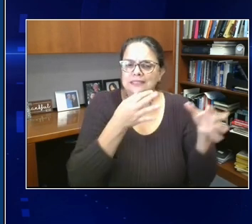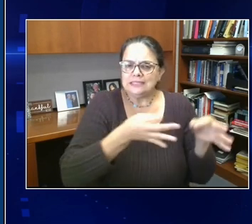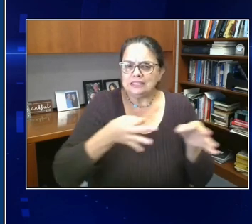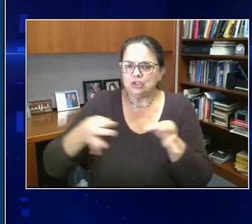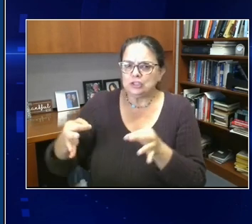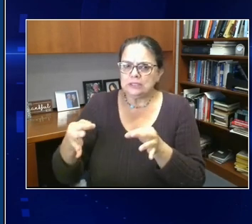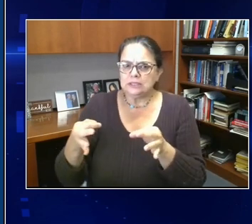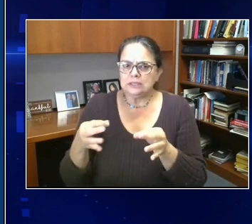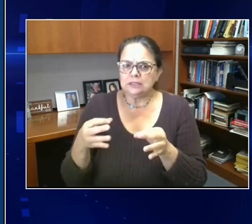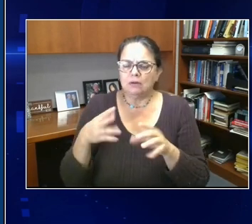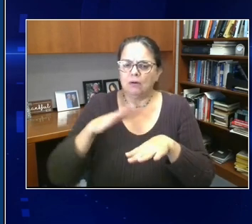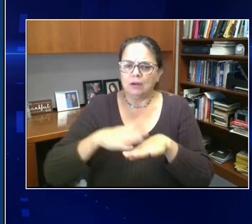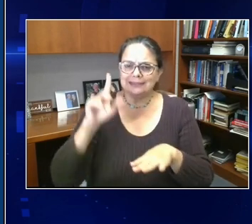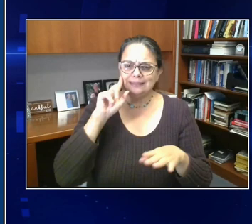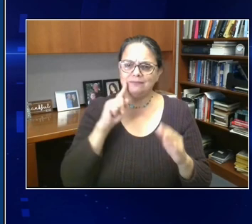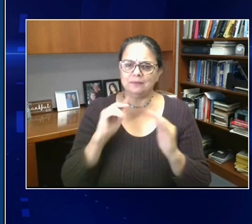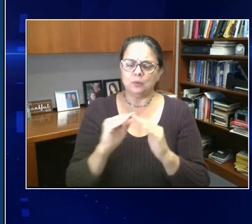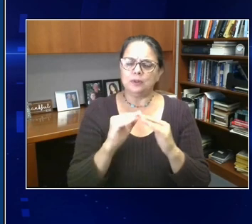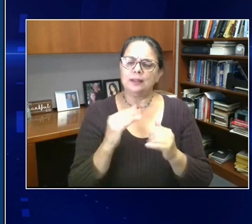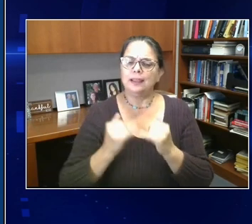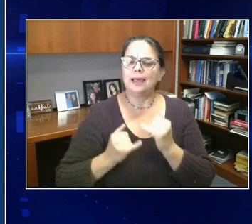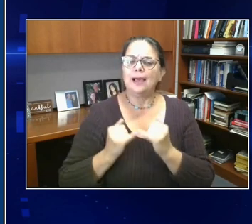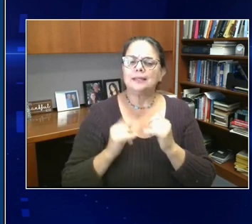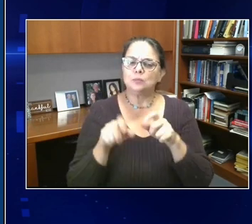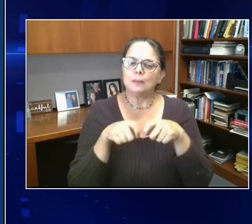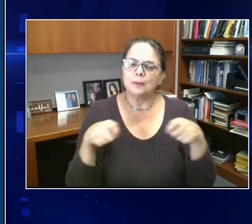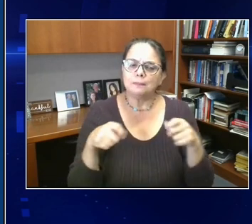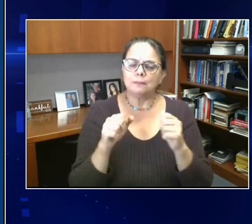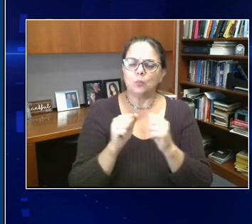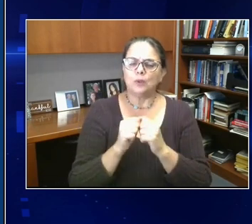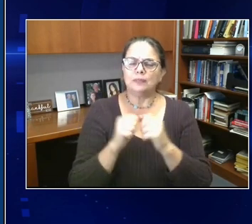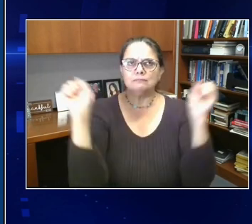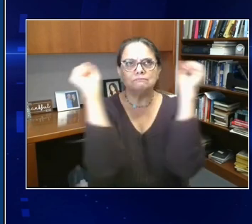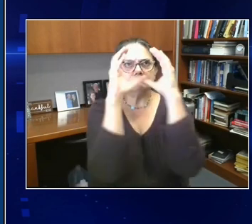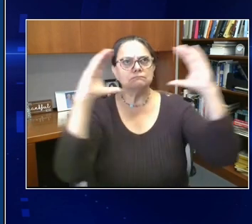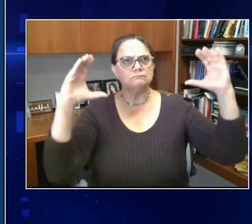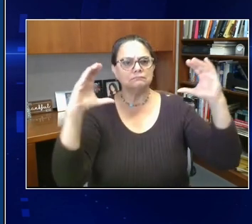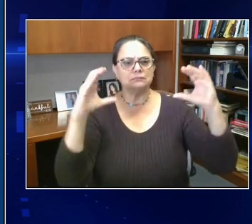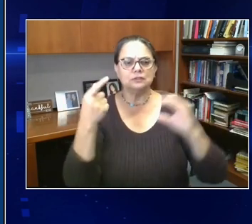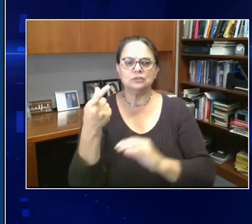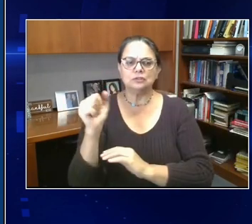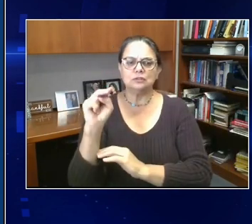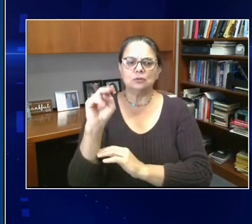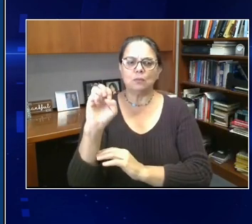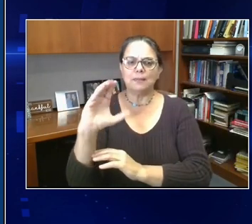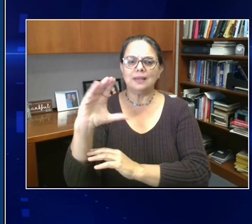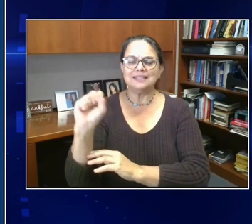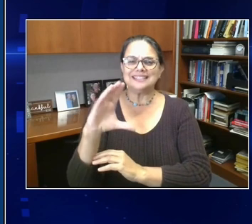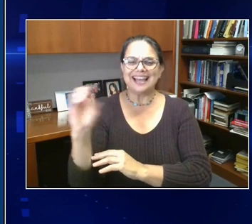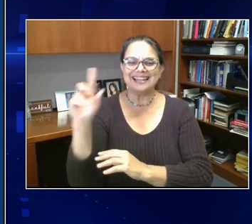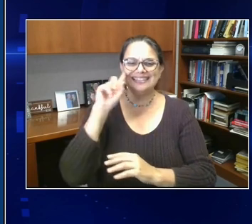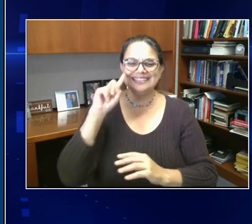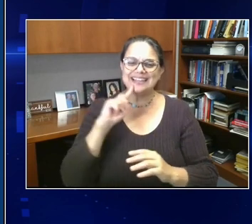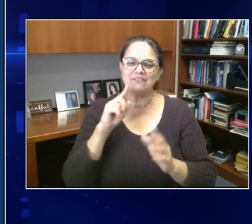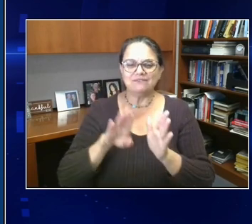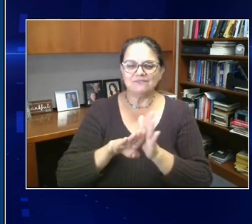Next, I will address the impact of cumulative decision-making on the deaf community. And lastly, I will wrap up